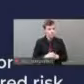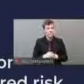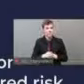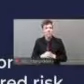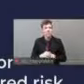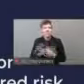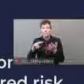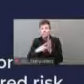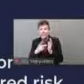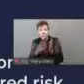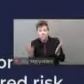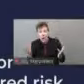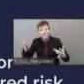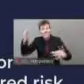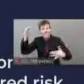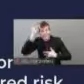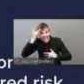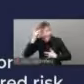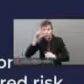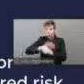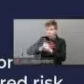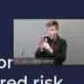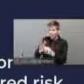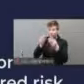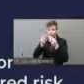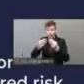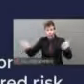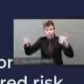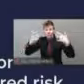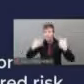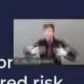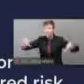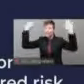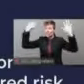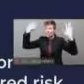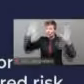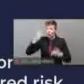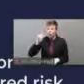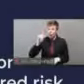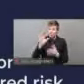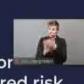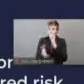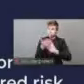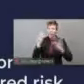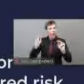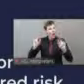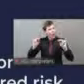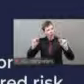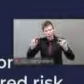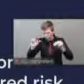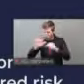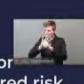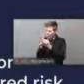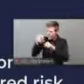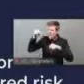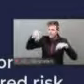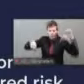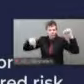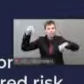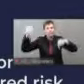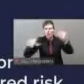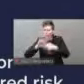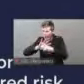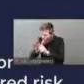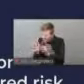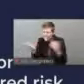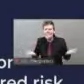mean all the risk is gone. And while vaccines are a game changer, and we knew that they would be, and we also know that individuals